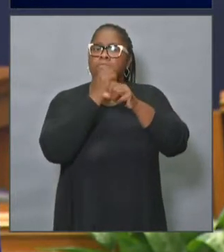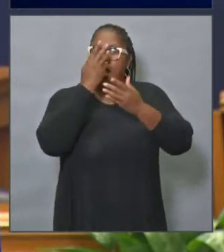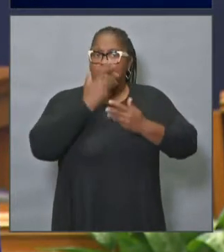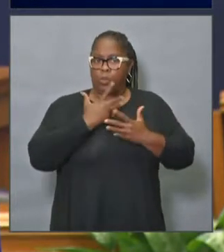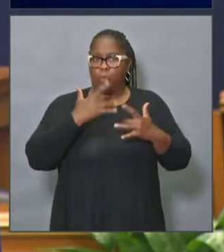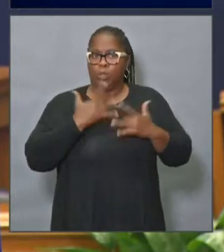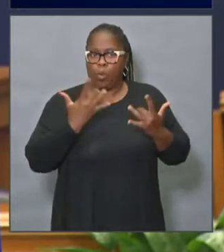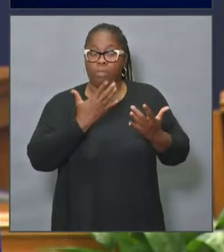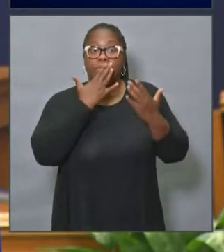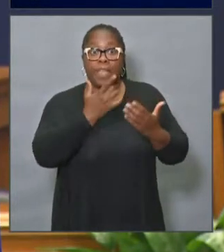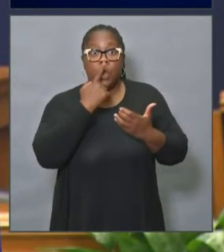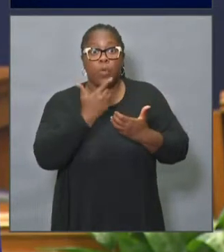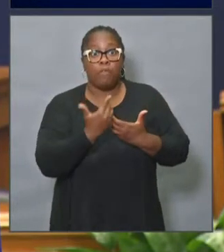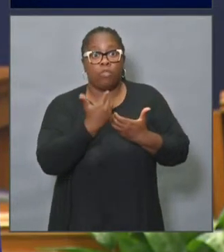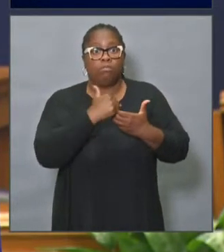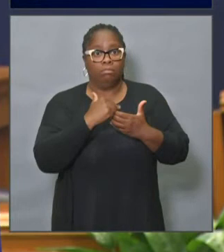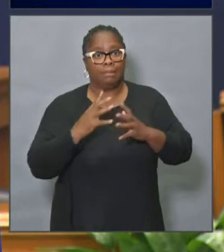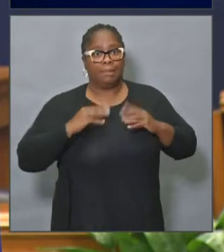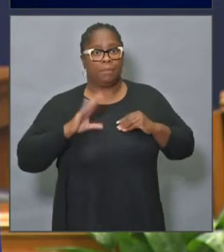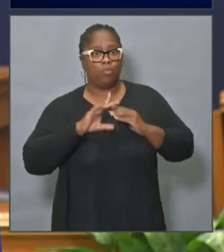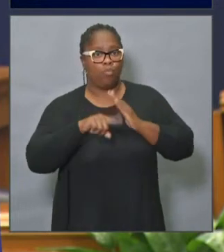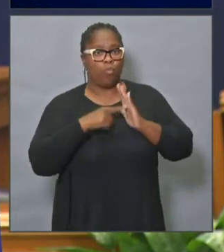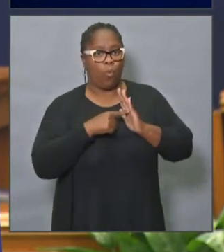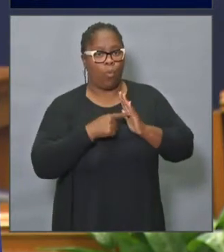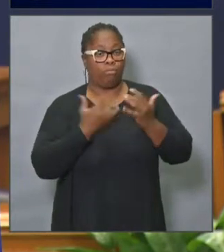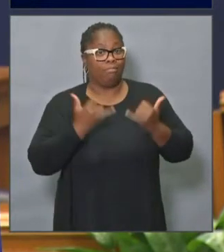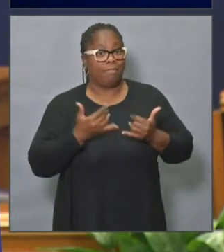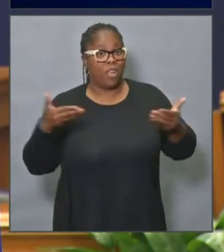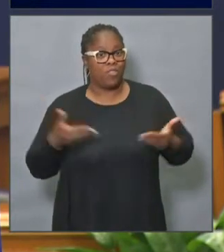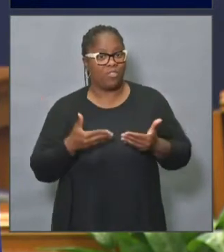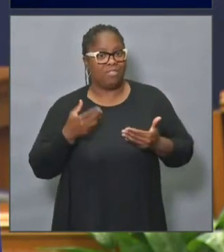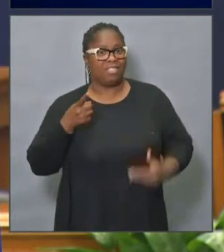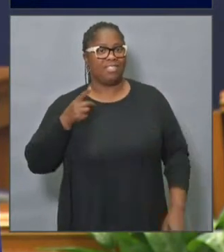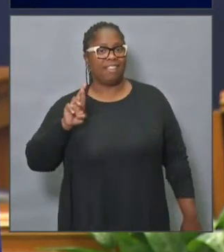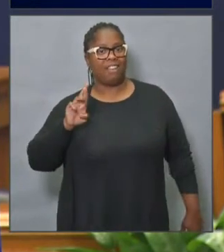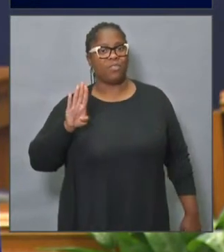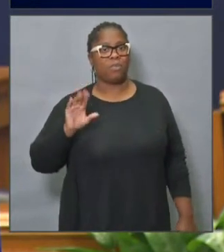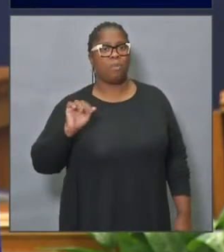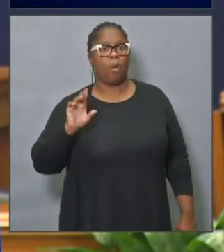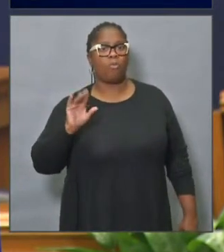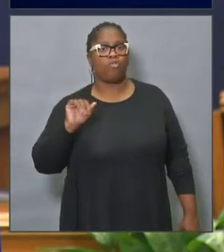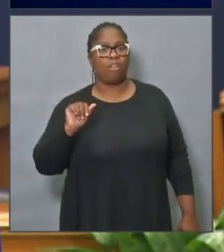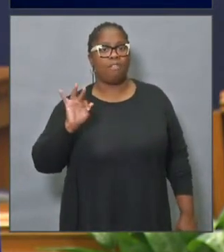part. And now I would like to introduce Dr. Barbara Ferrer.